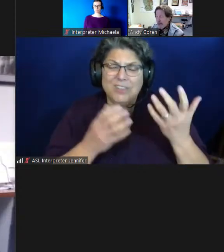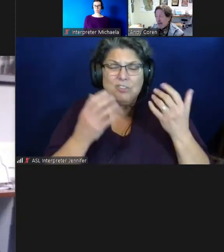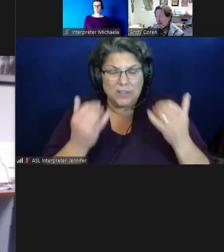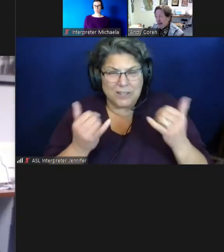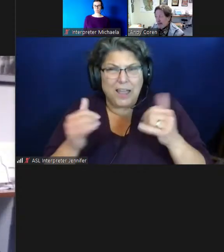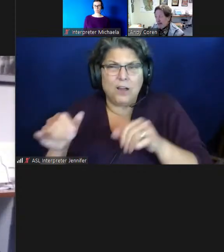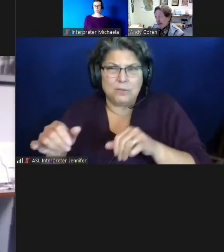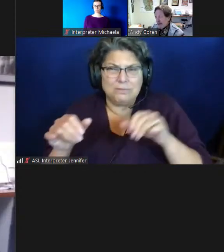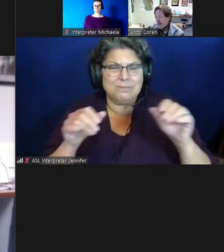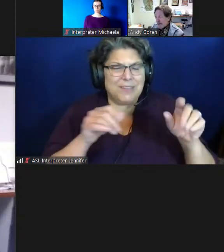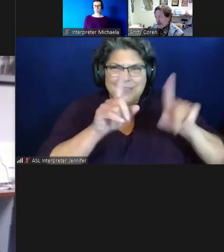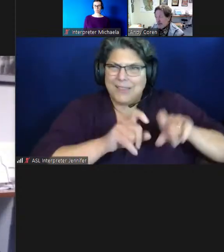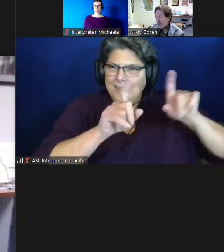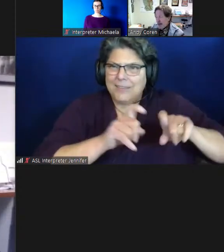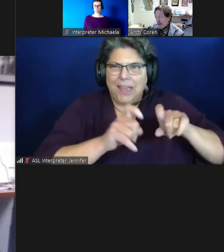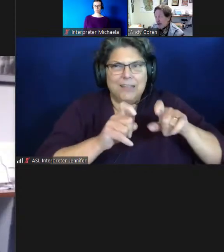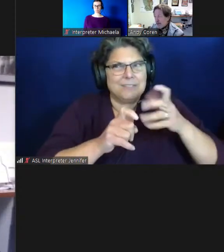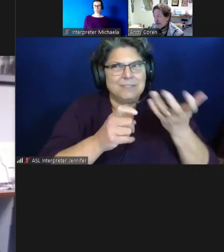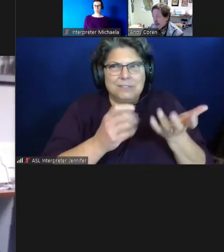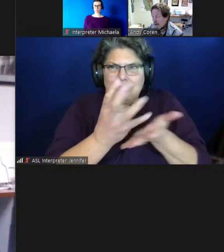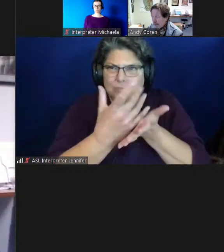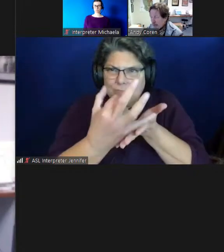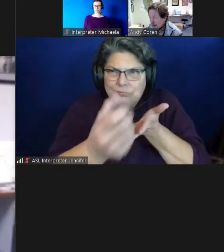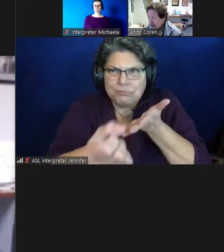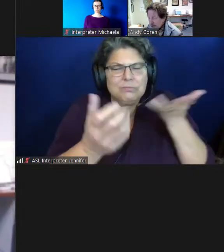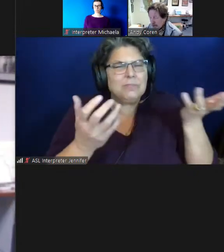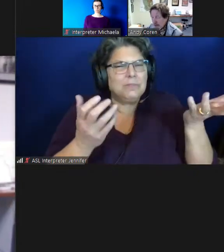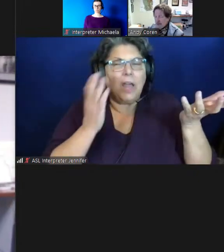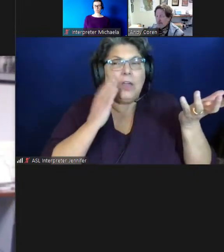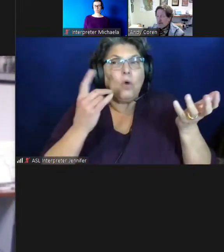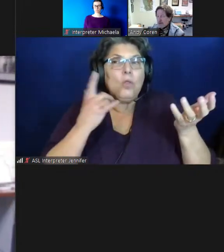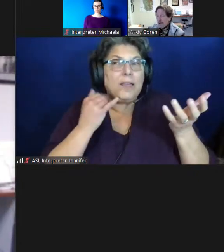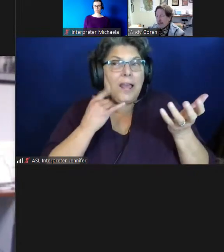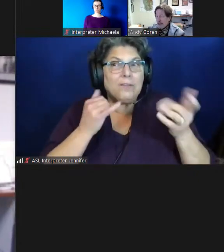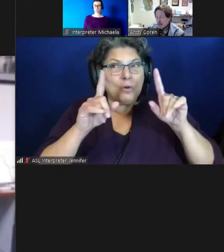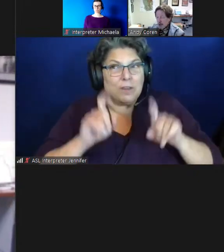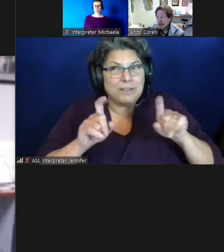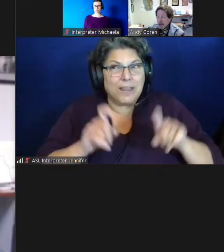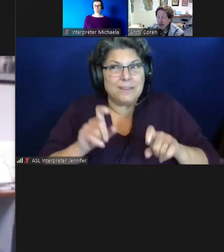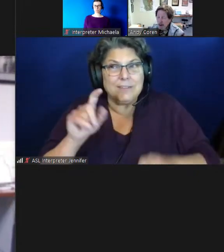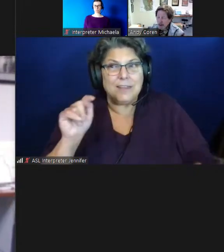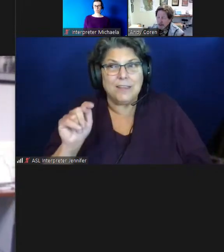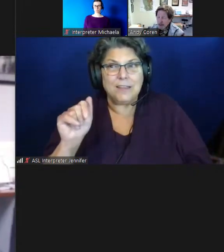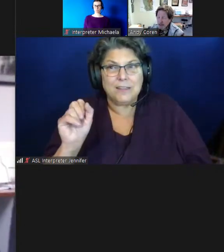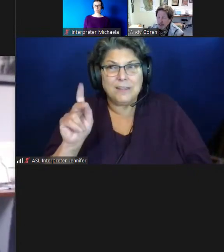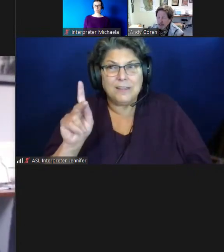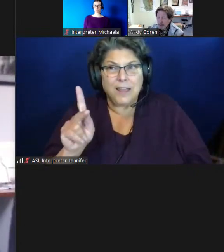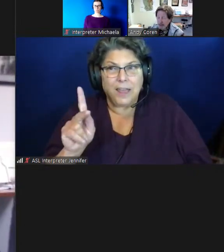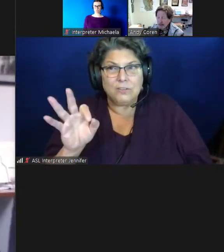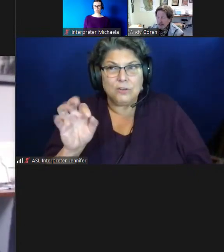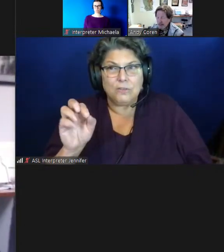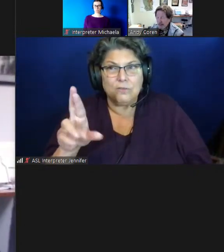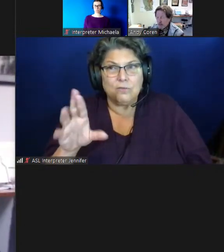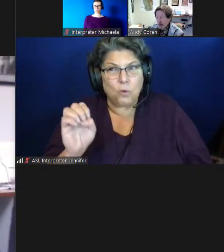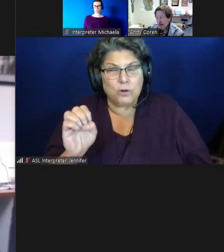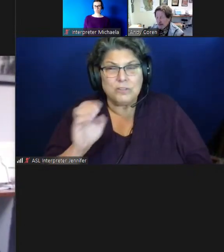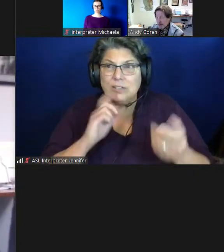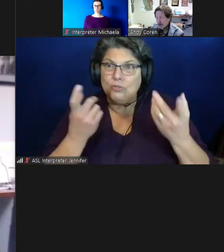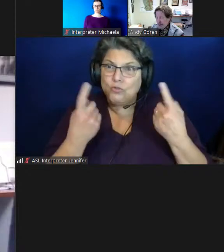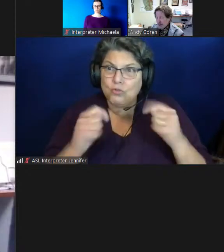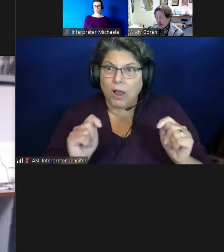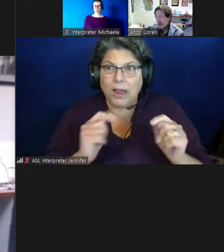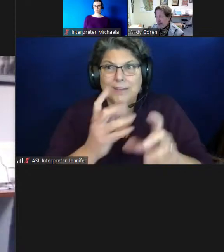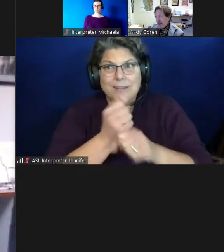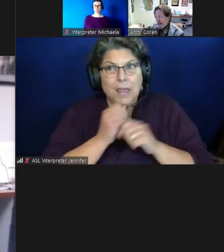testing. And so I know that the California Testing Task Force is working as hard as they possibly can to get more